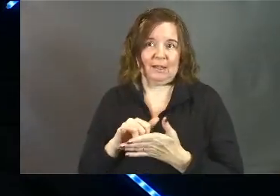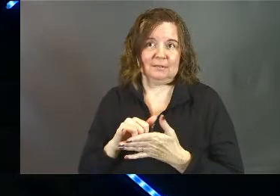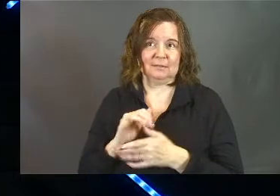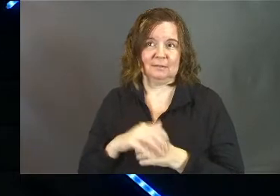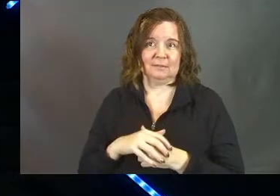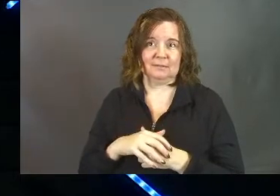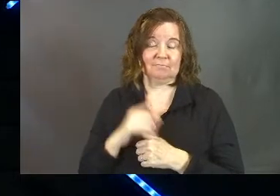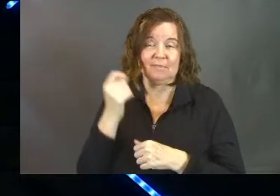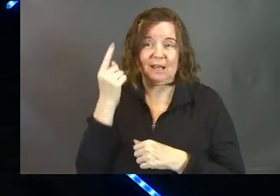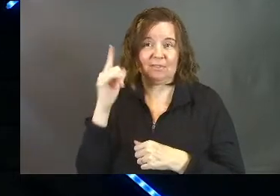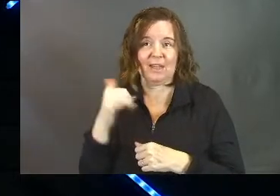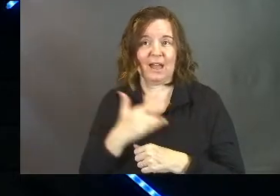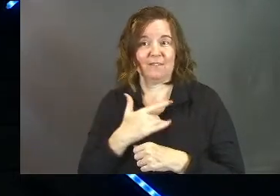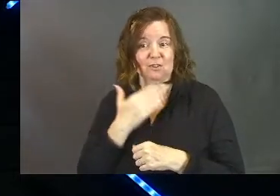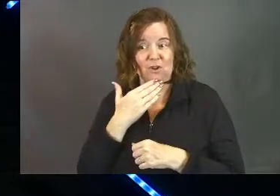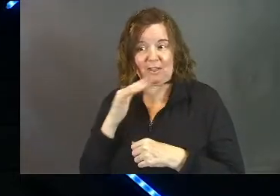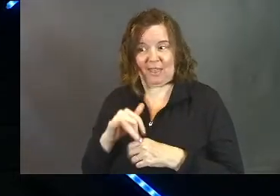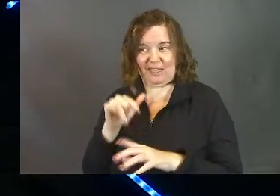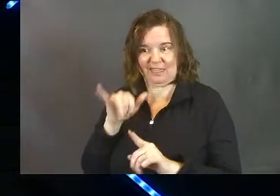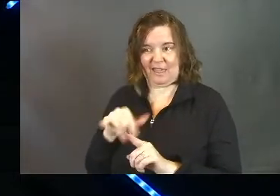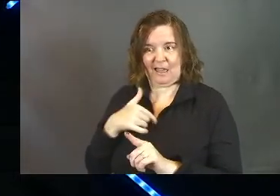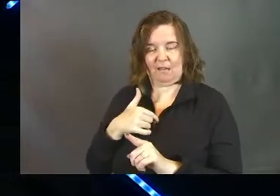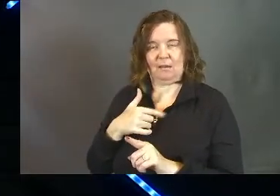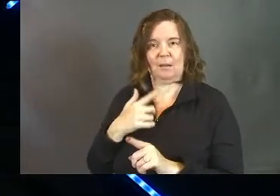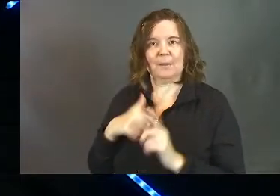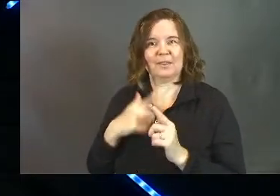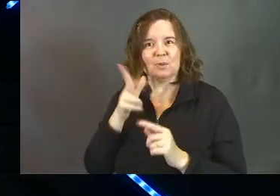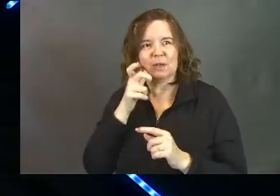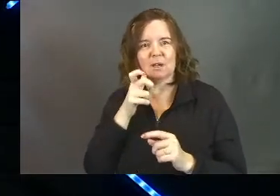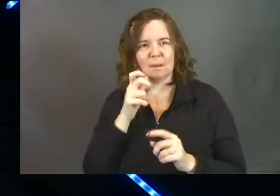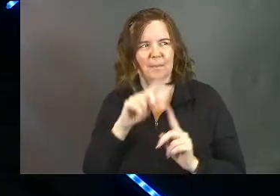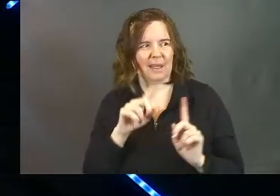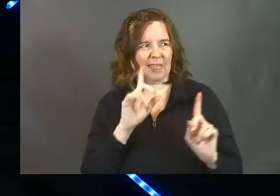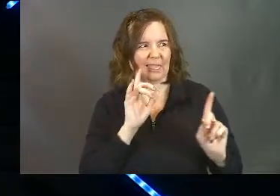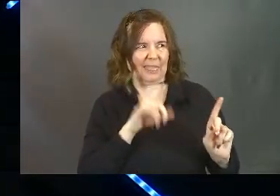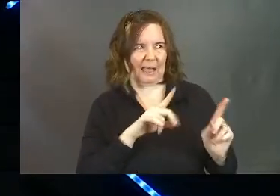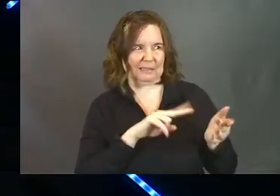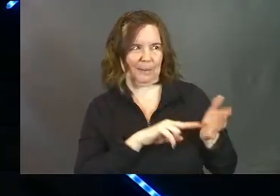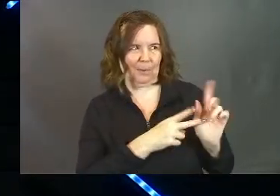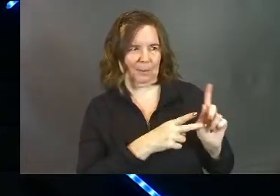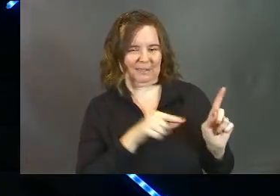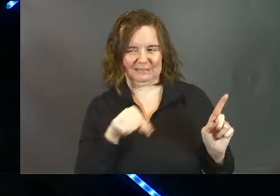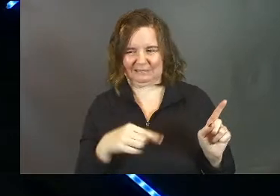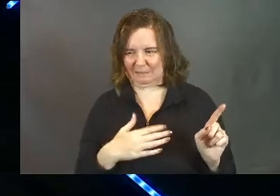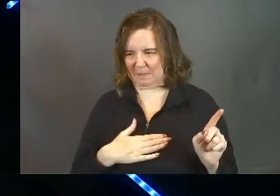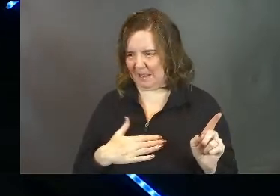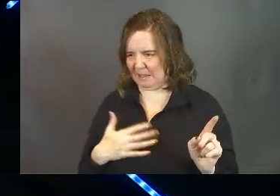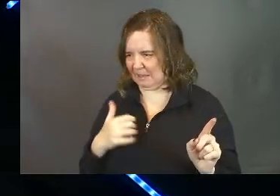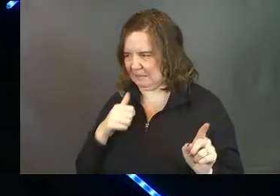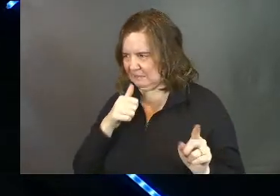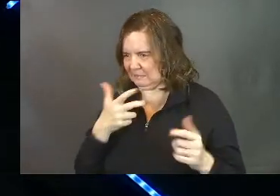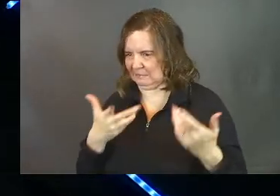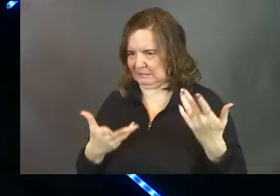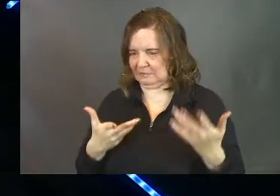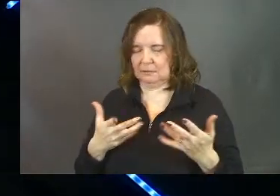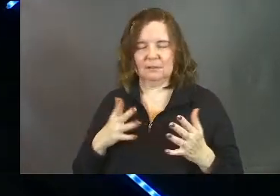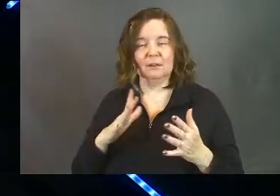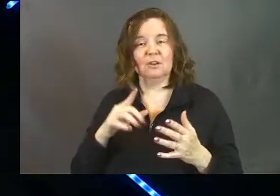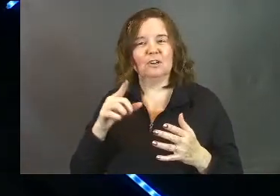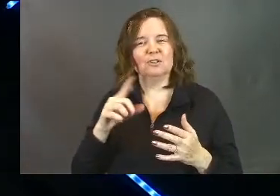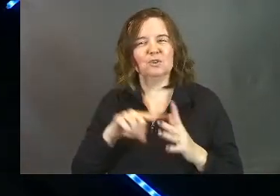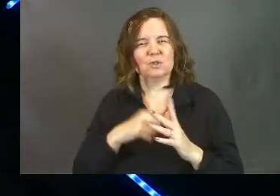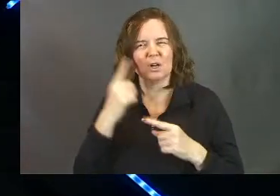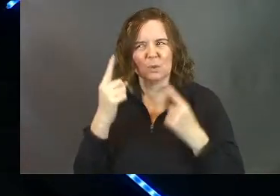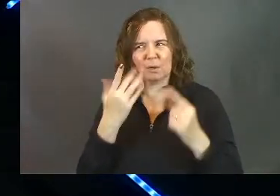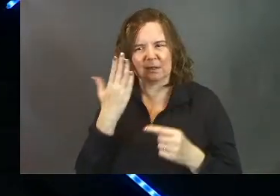like, I get that, you know, I feel good at that. But then you hear all this and you're like, but that's purpose, being a missionary. So you